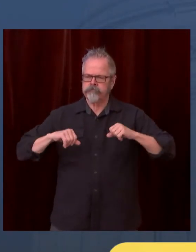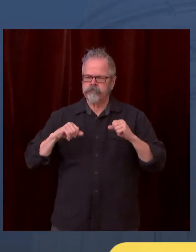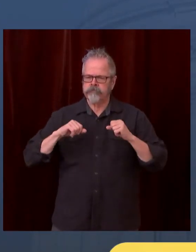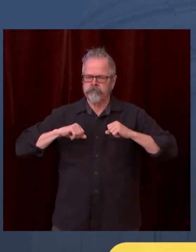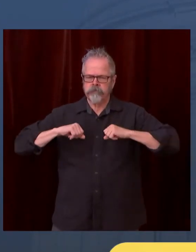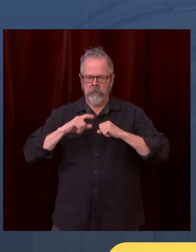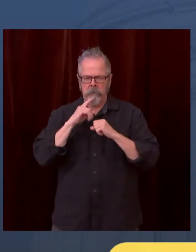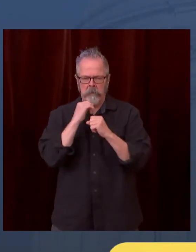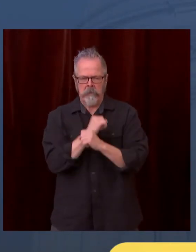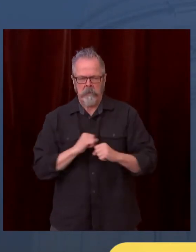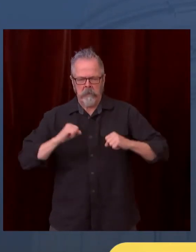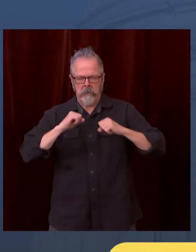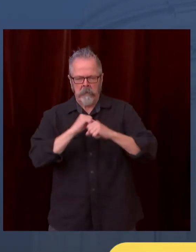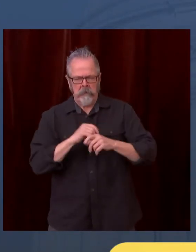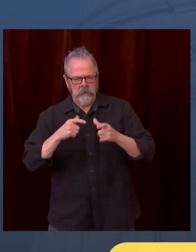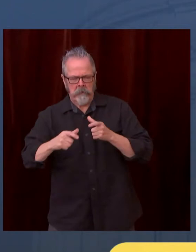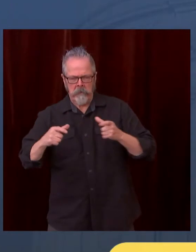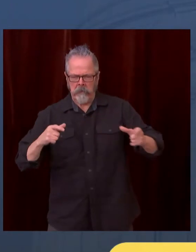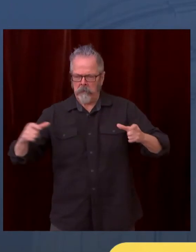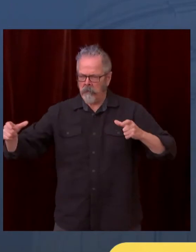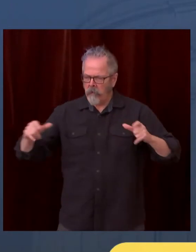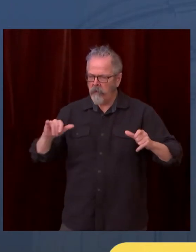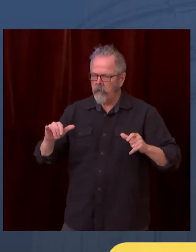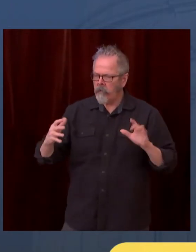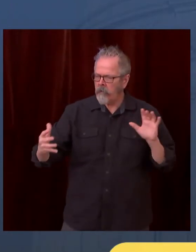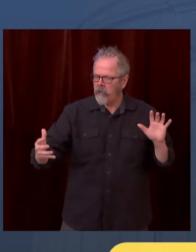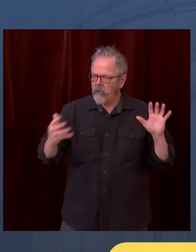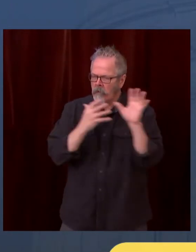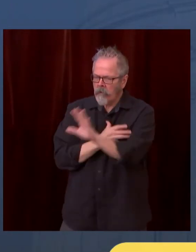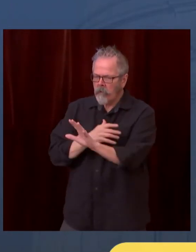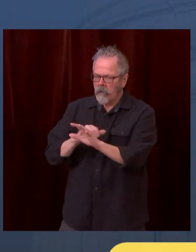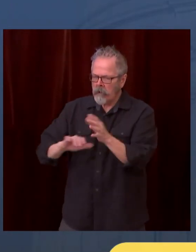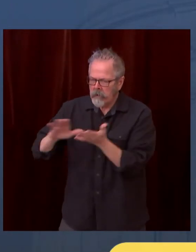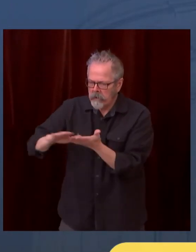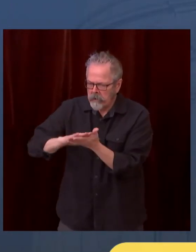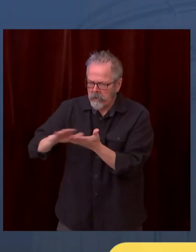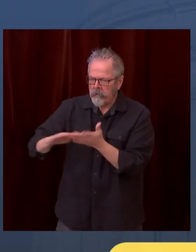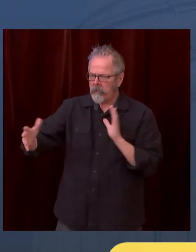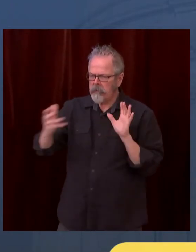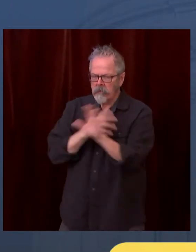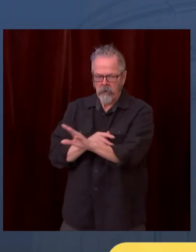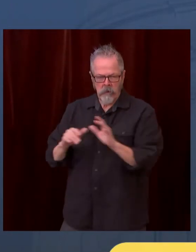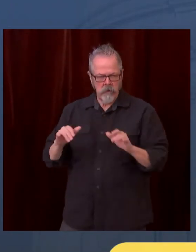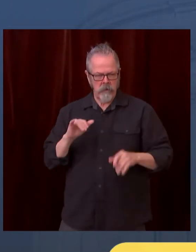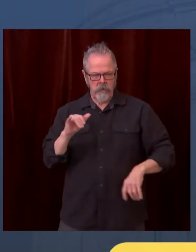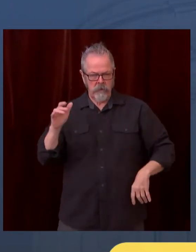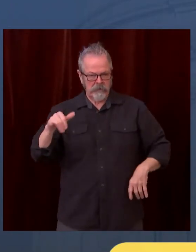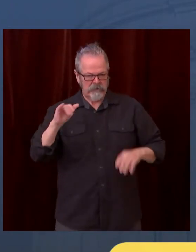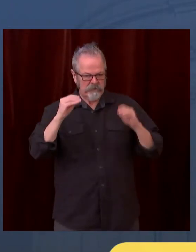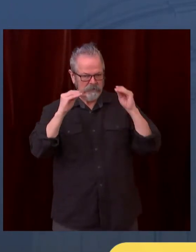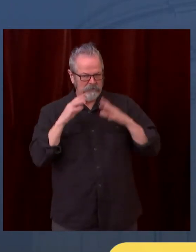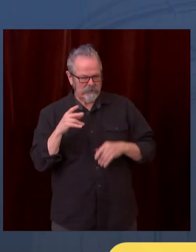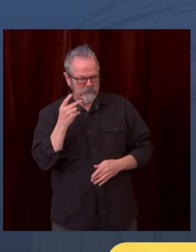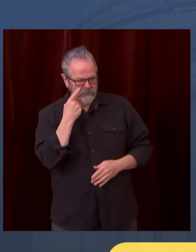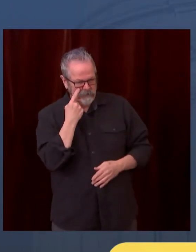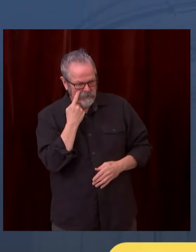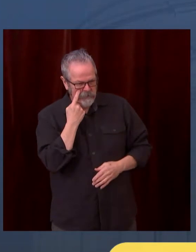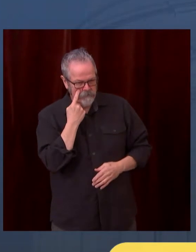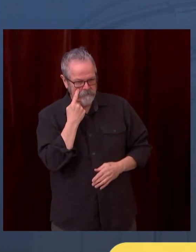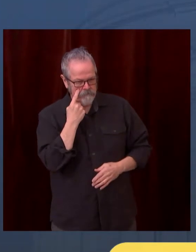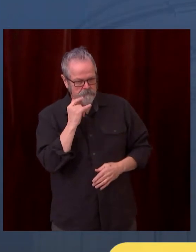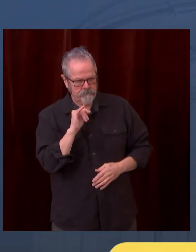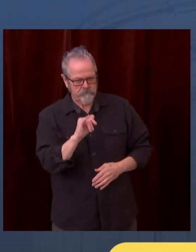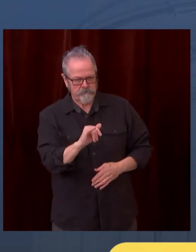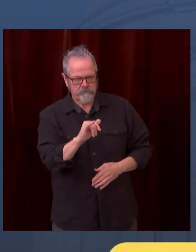So in answer to your question, you need to ask Chris about this, but I believe we are going to succeed in the